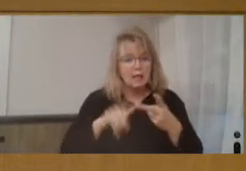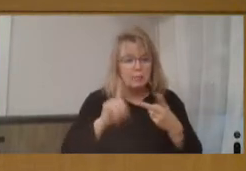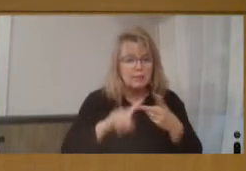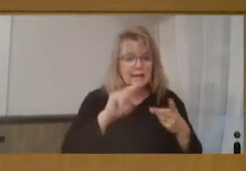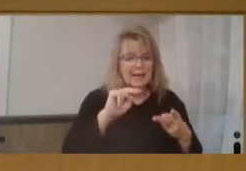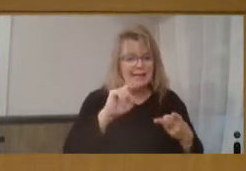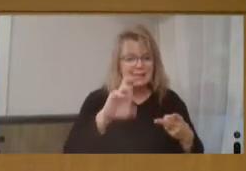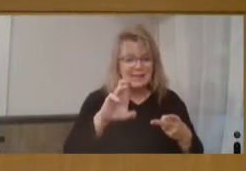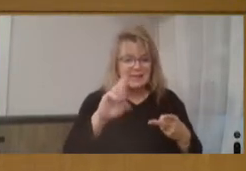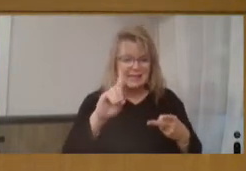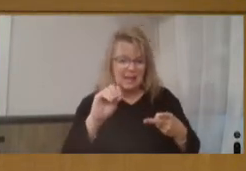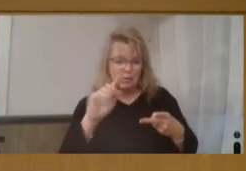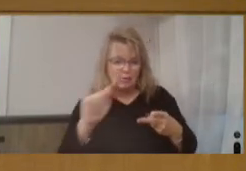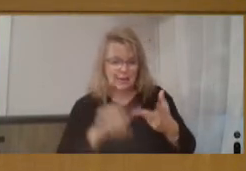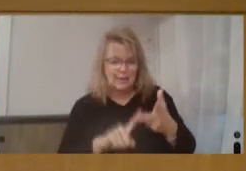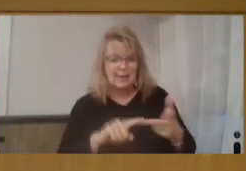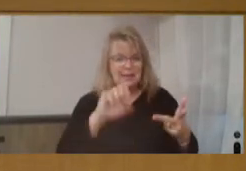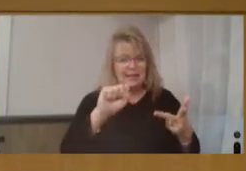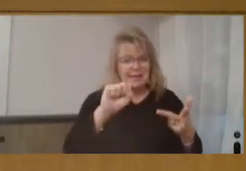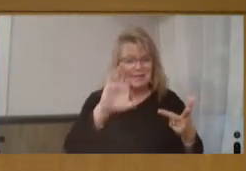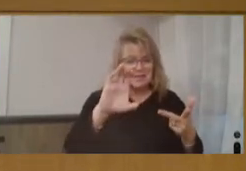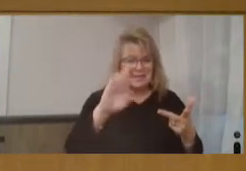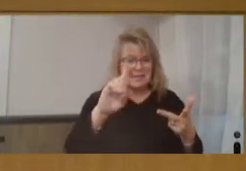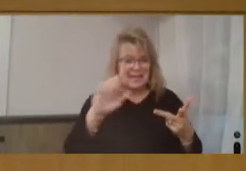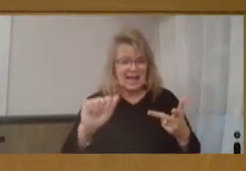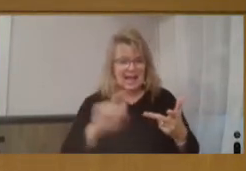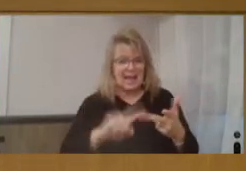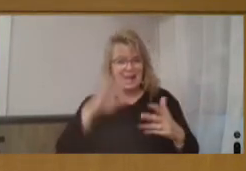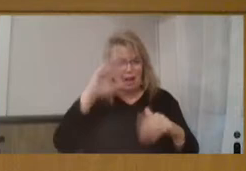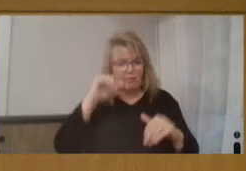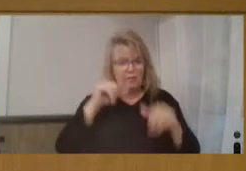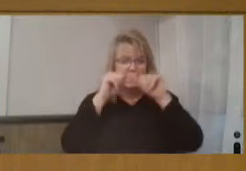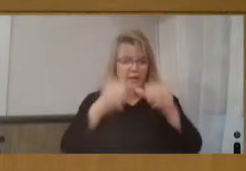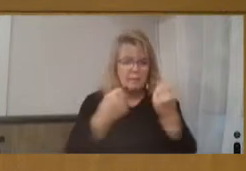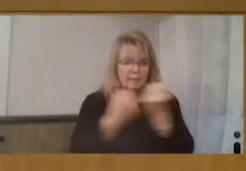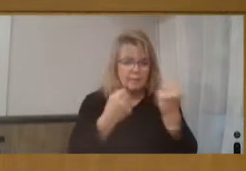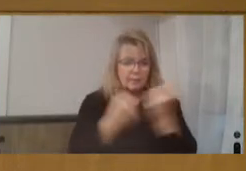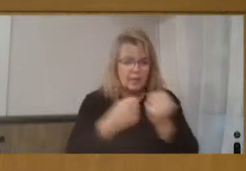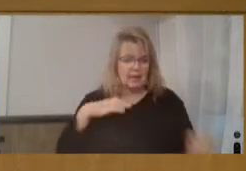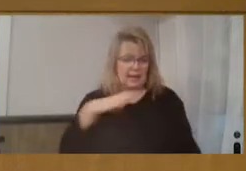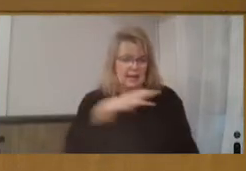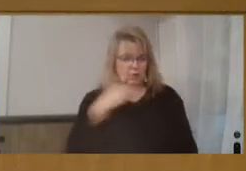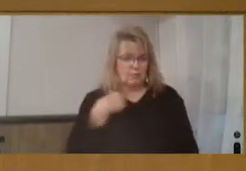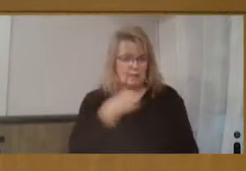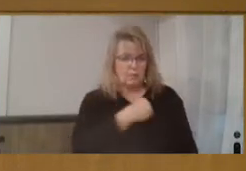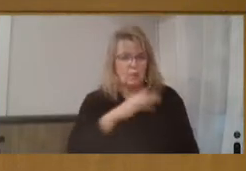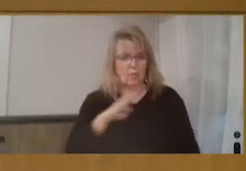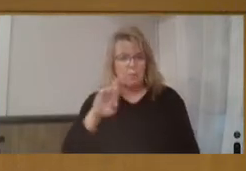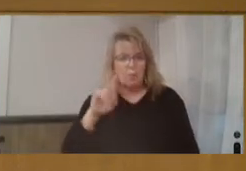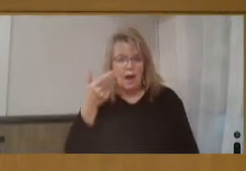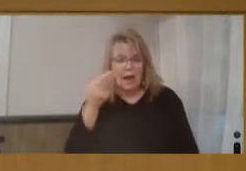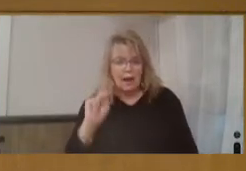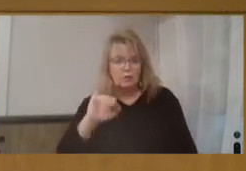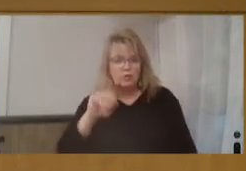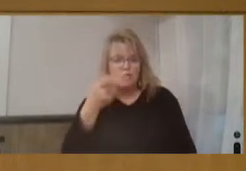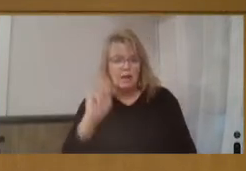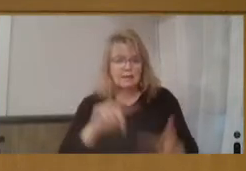NCDOT, CDA, and hopefully the continued support of council members Brown, Johnson, and